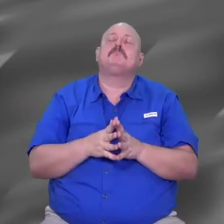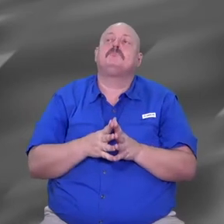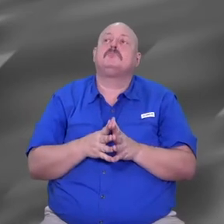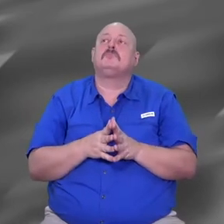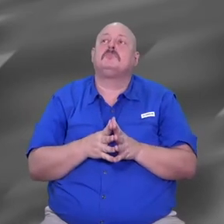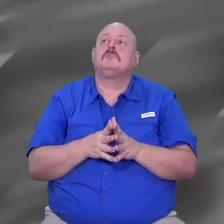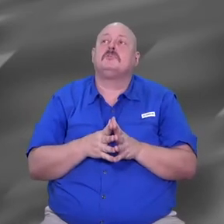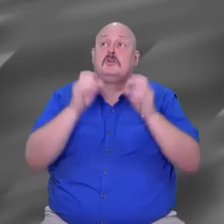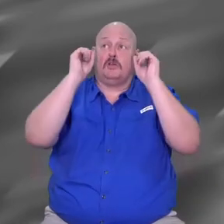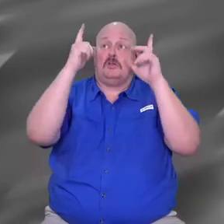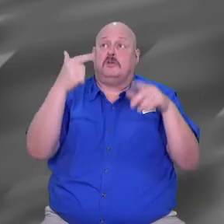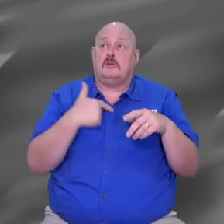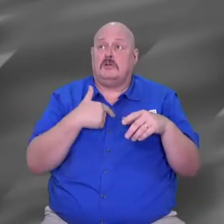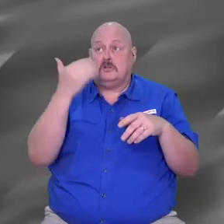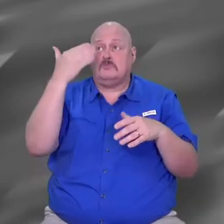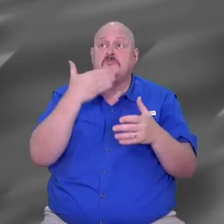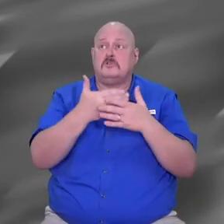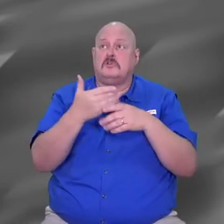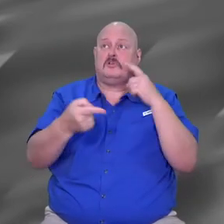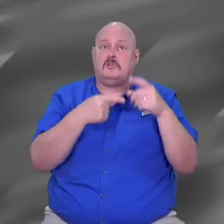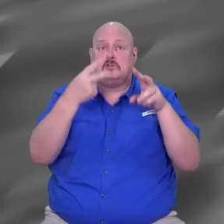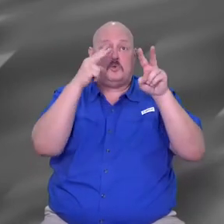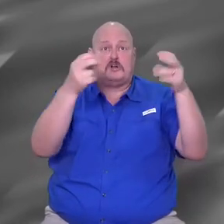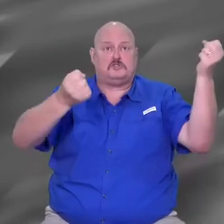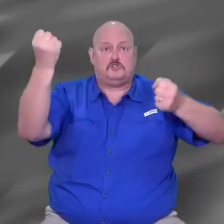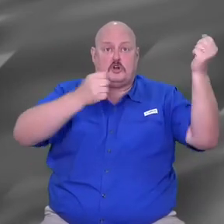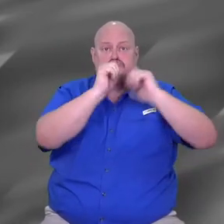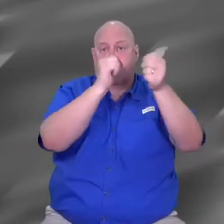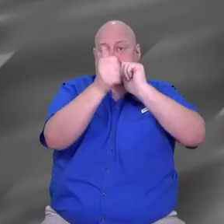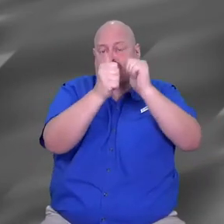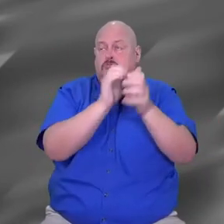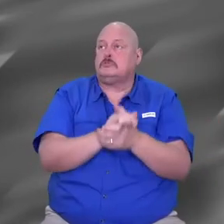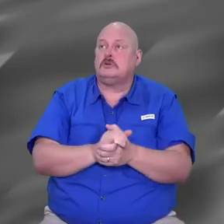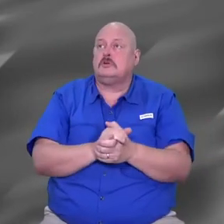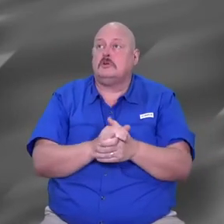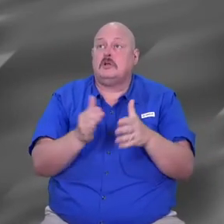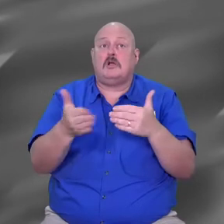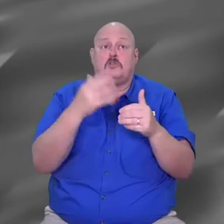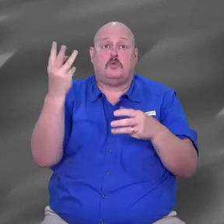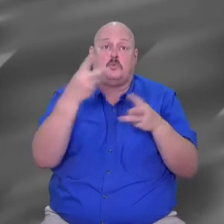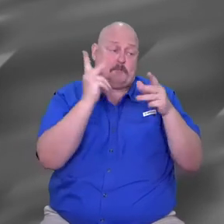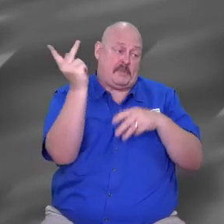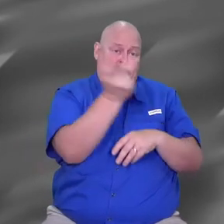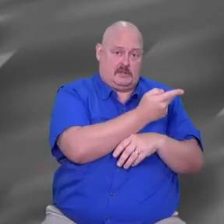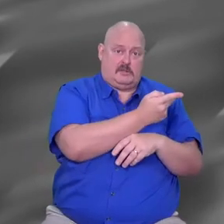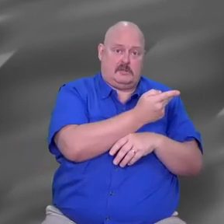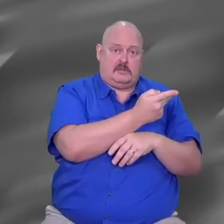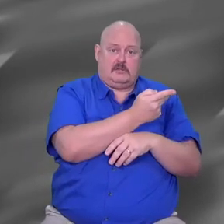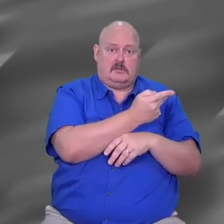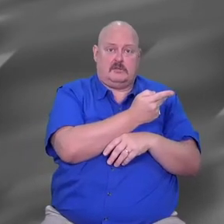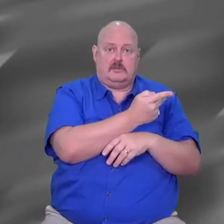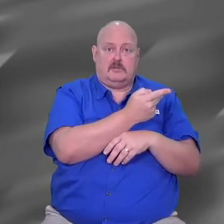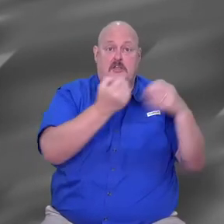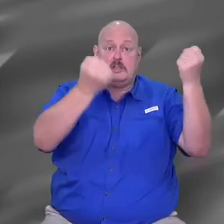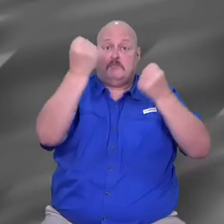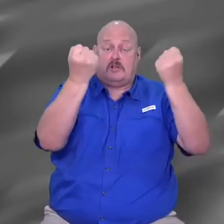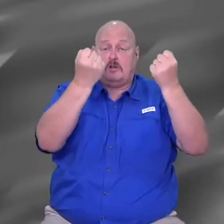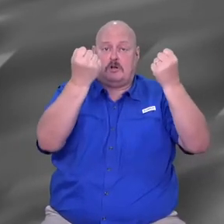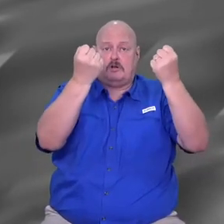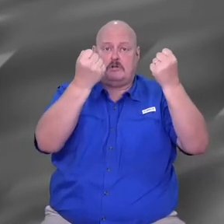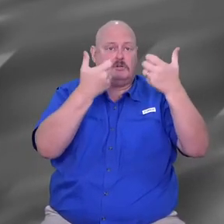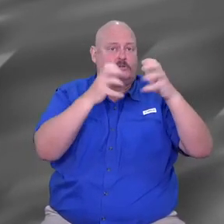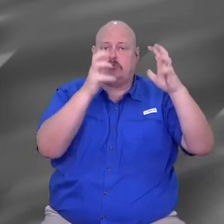is going to be surprising for those of you who know me well. We went to go watch a car race. And on the way back, the transmission in my vehicle decided it didn't want to